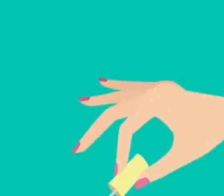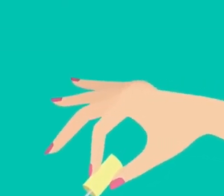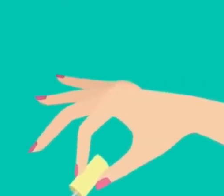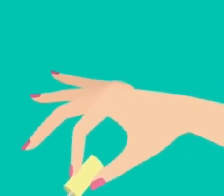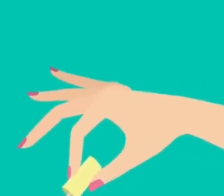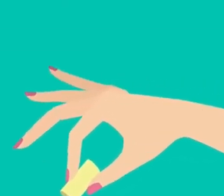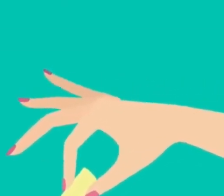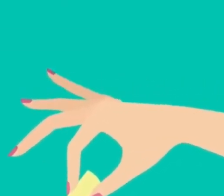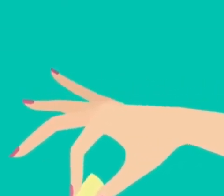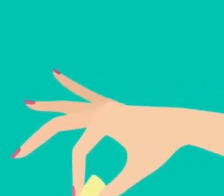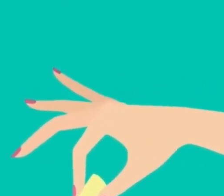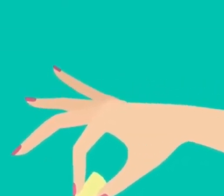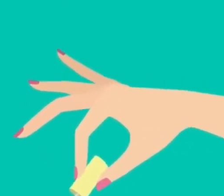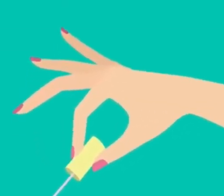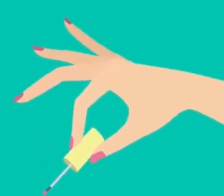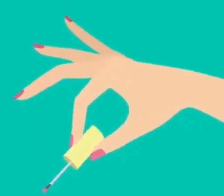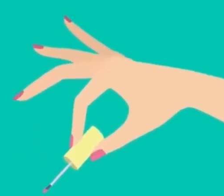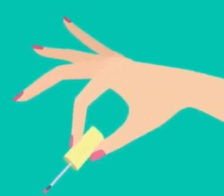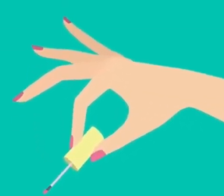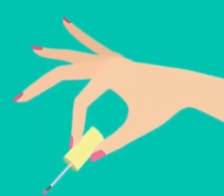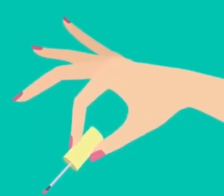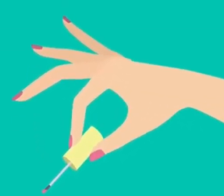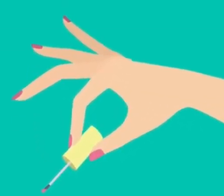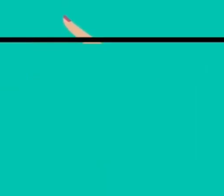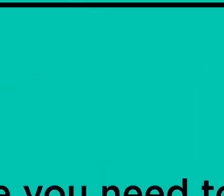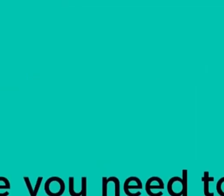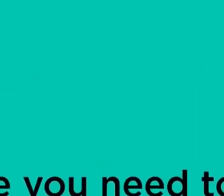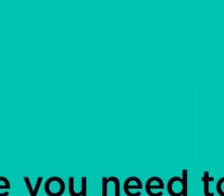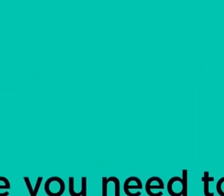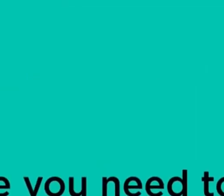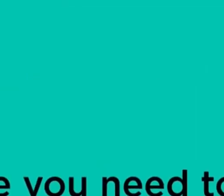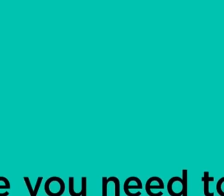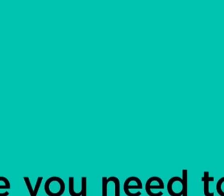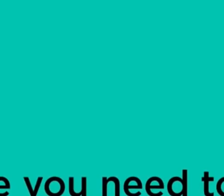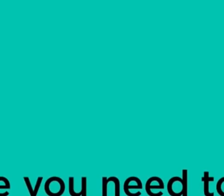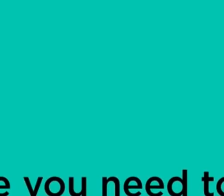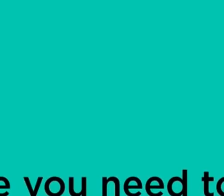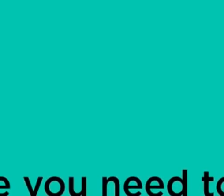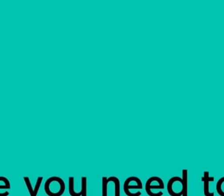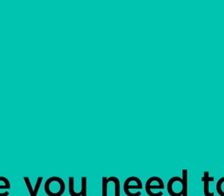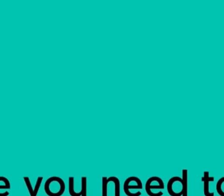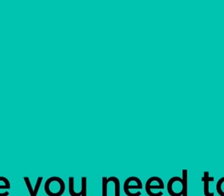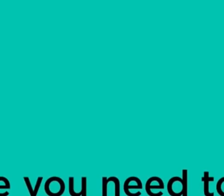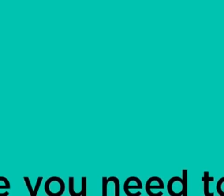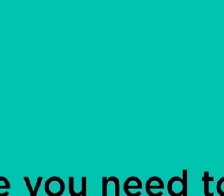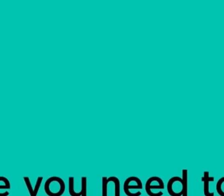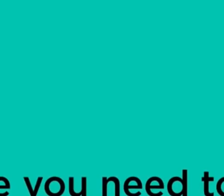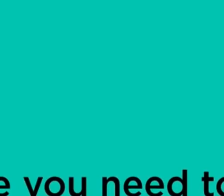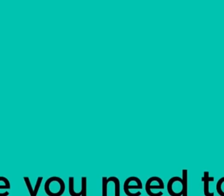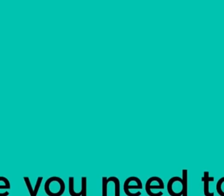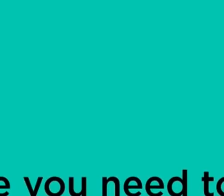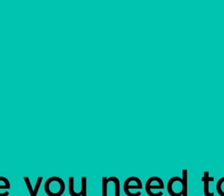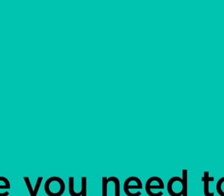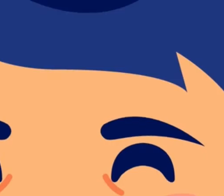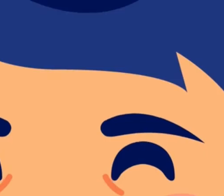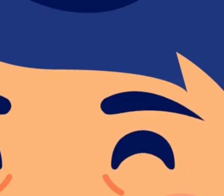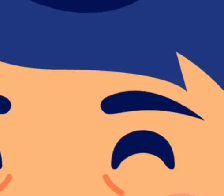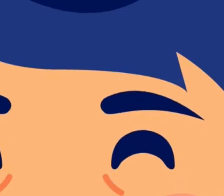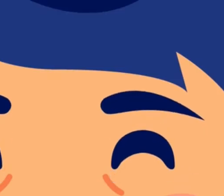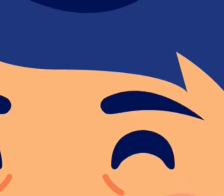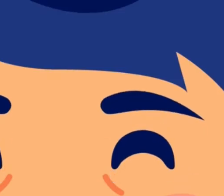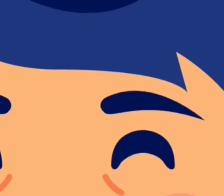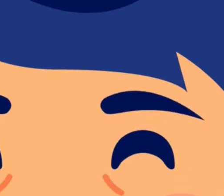desirability obviously from a business perspective of having them open, and good health and safety for people, which is something that we've obviously been deeply concerned about